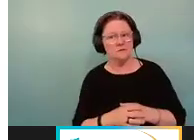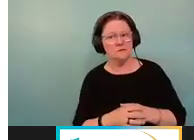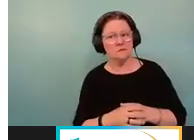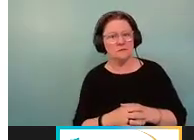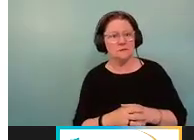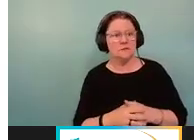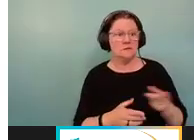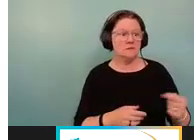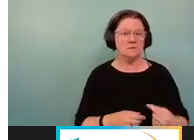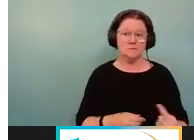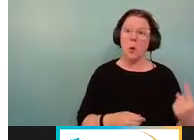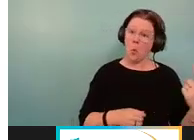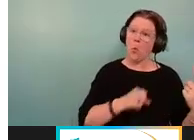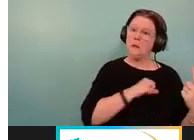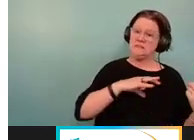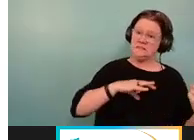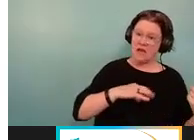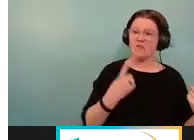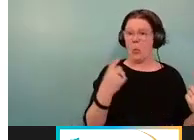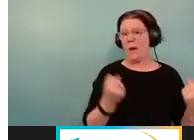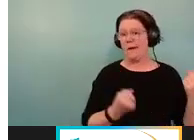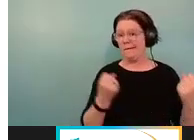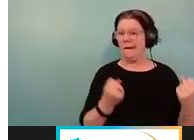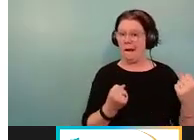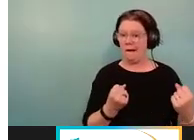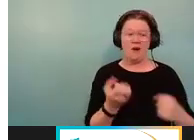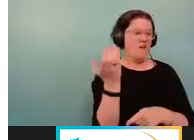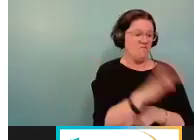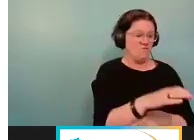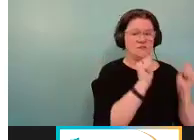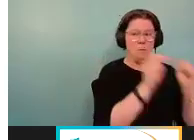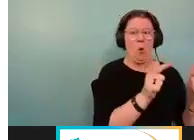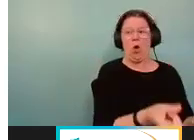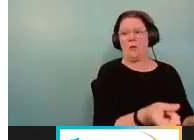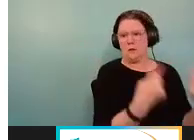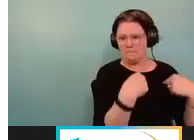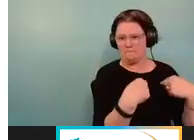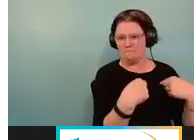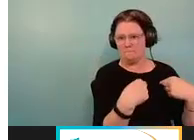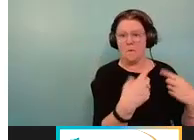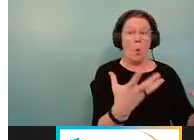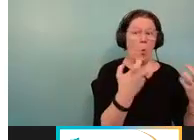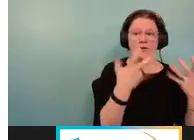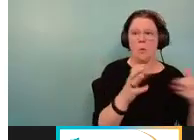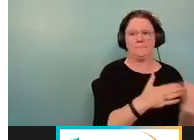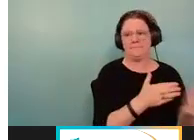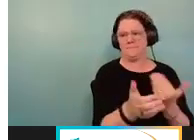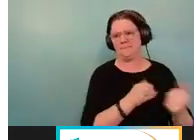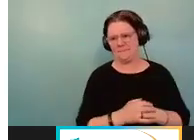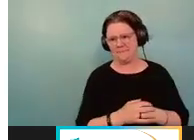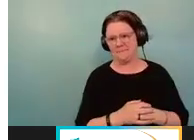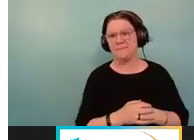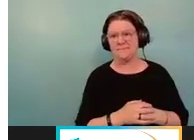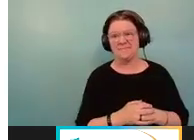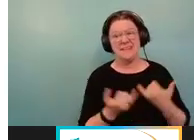mean that there's one staff, one vehicle, and everybody's going to go whether they want to or not. And that can still